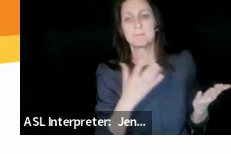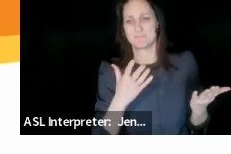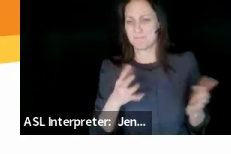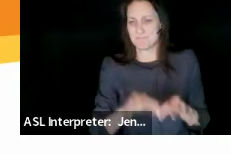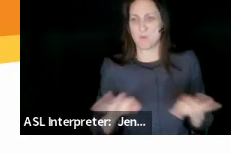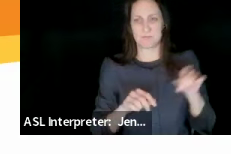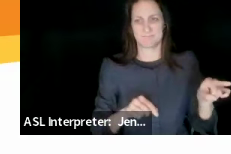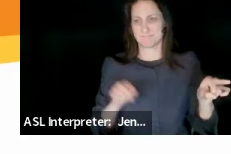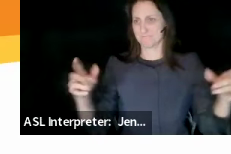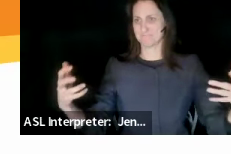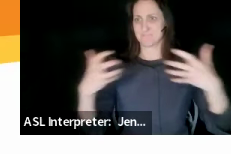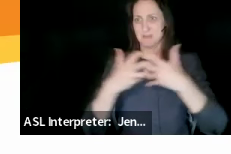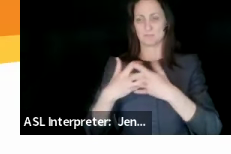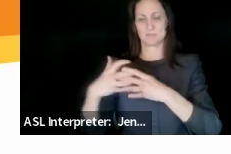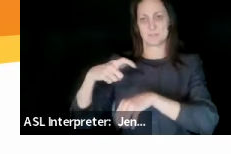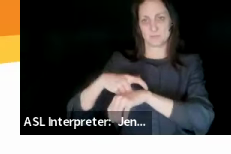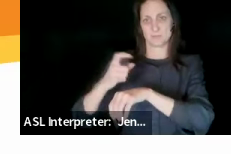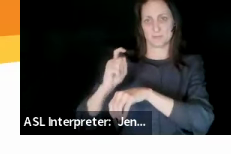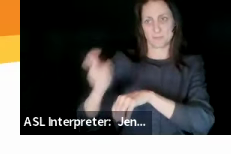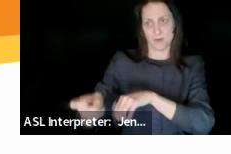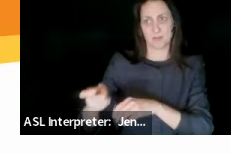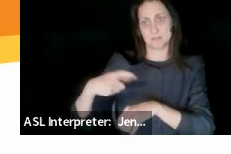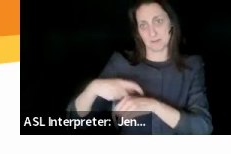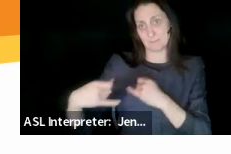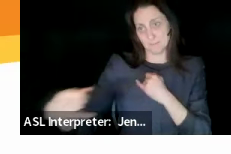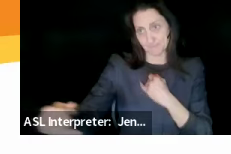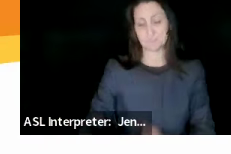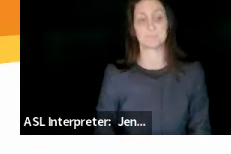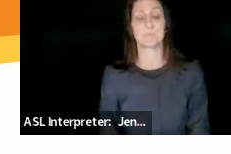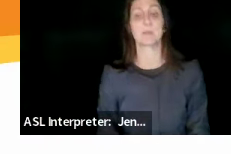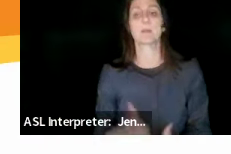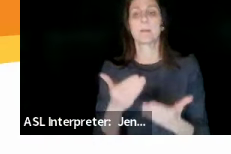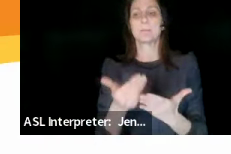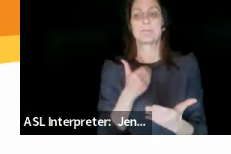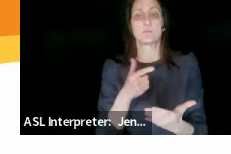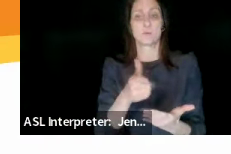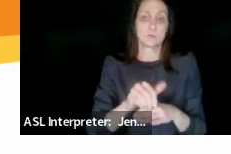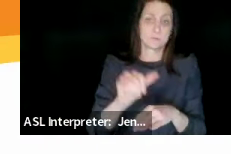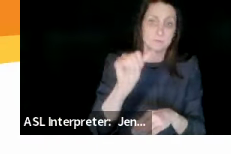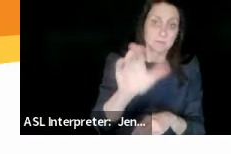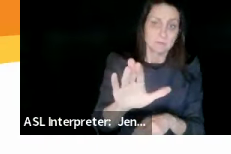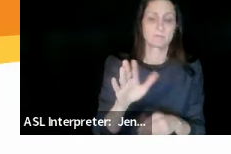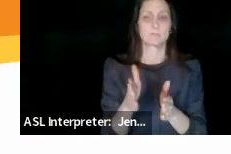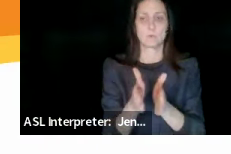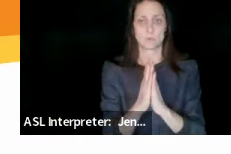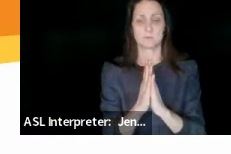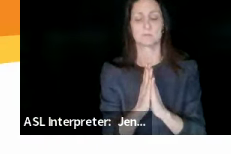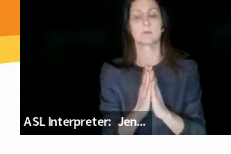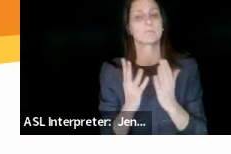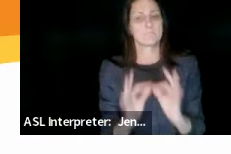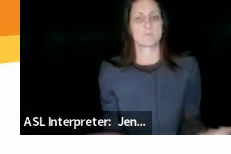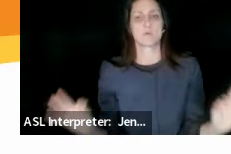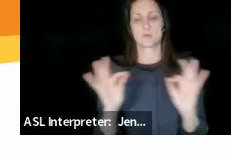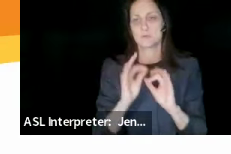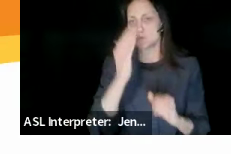around equipment and supplies, and that before you submit your request, it is really important to know the dimension